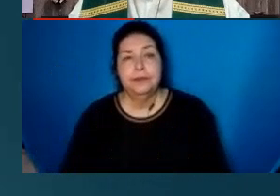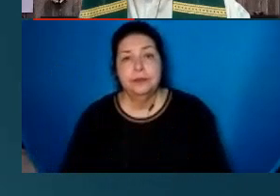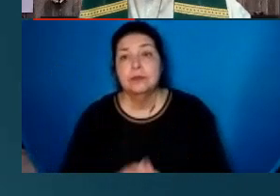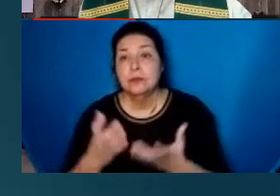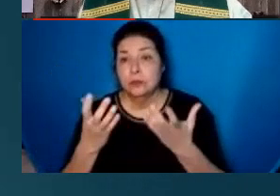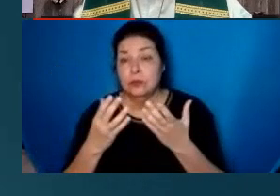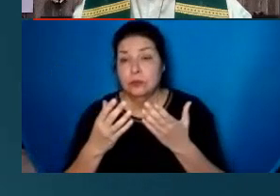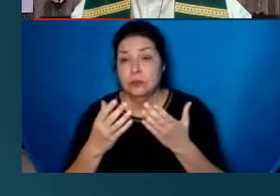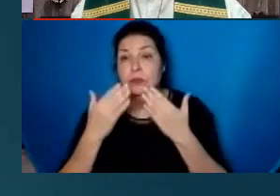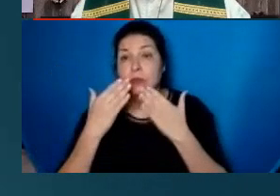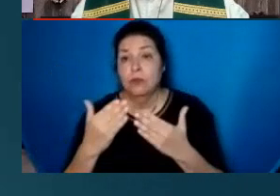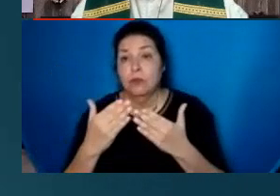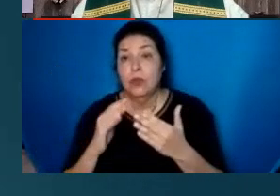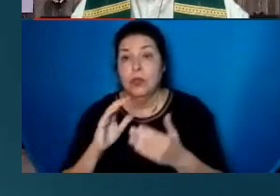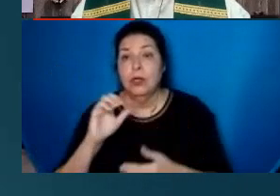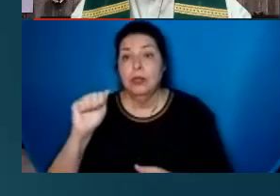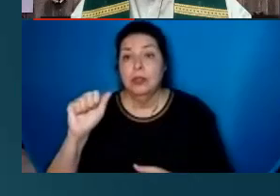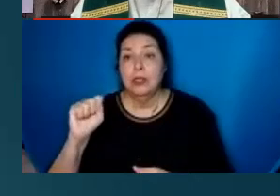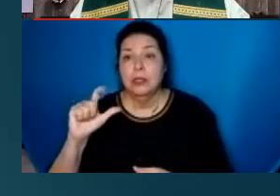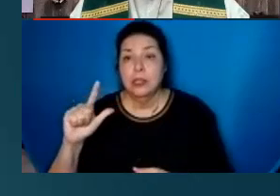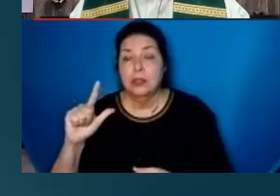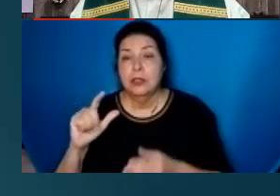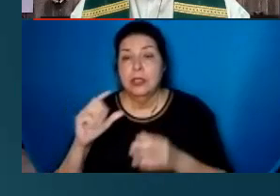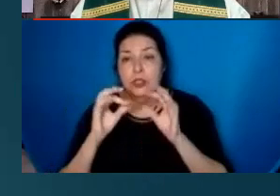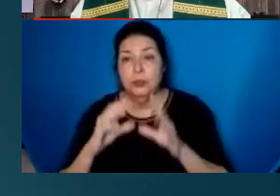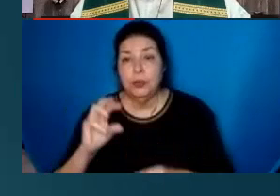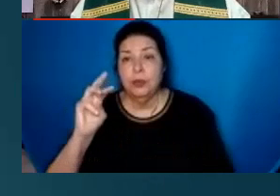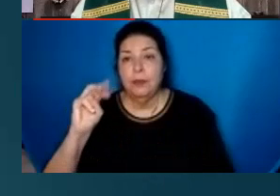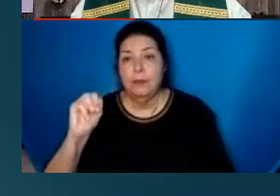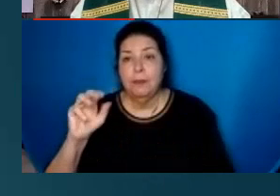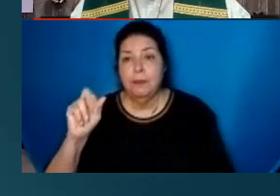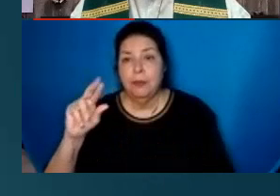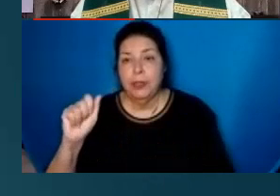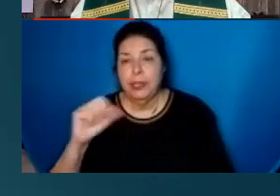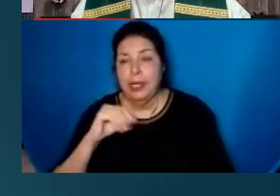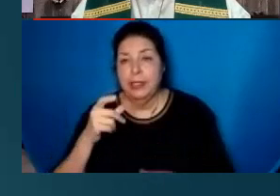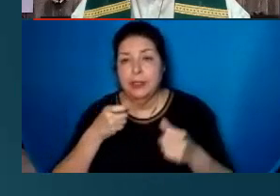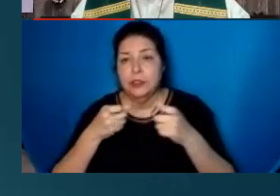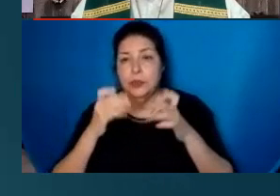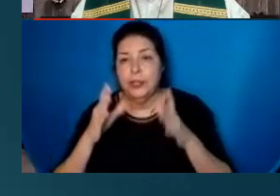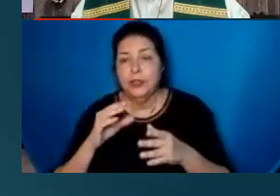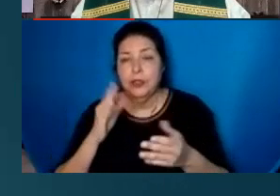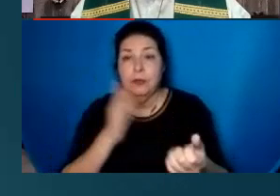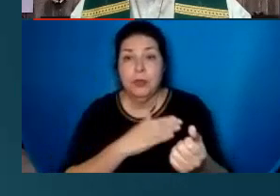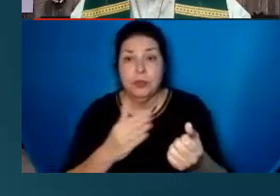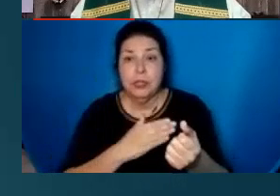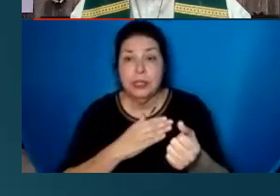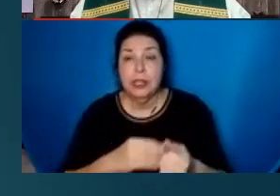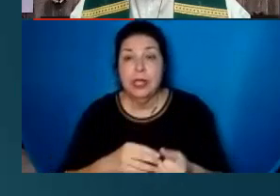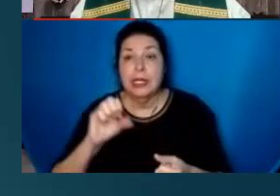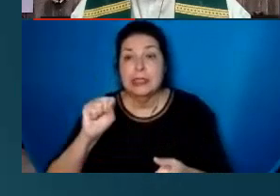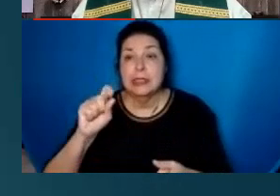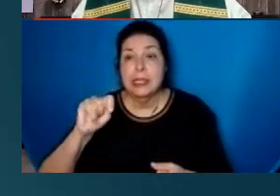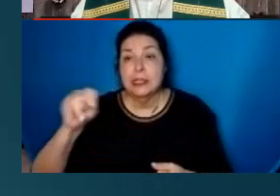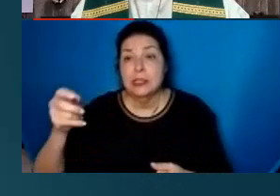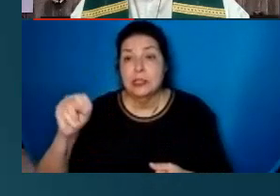I'd like to thank our ASL interpreter, Maria Coronado, and our director of music at St. John, Rory Selden,